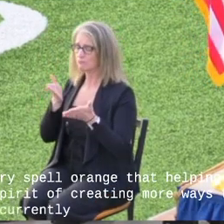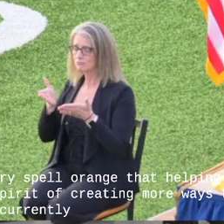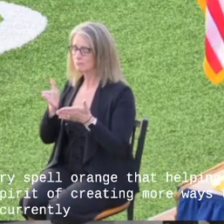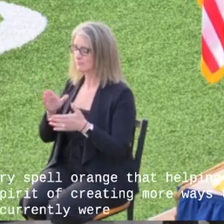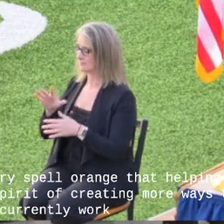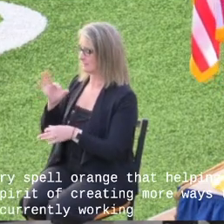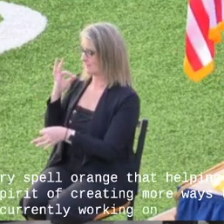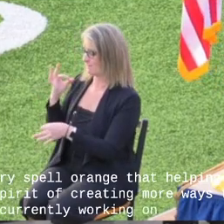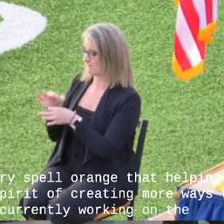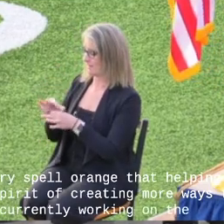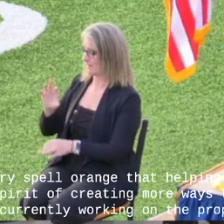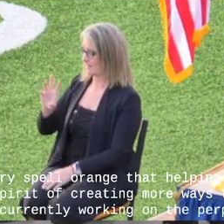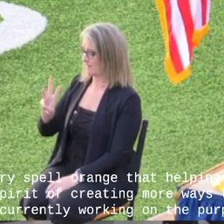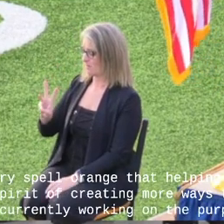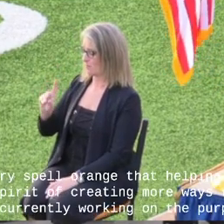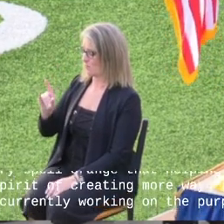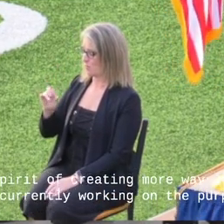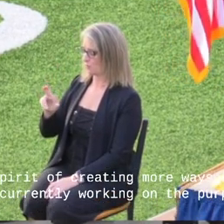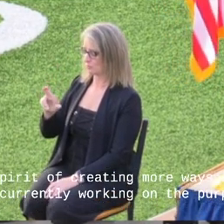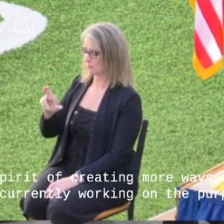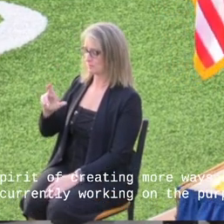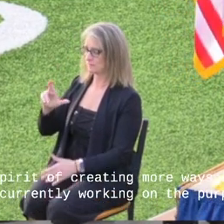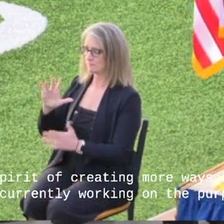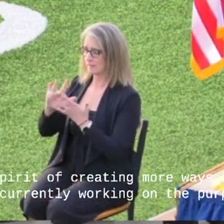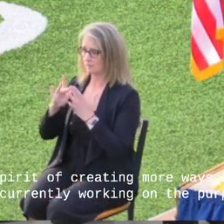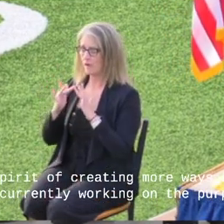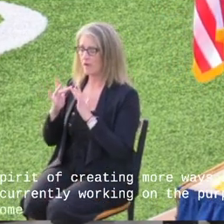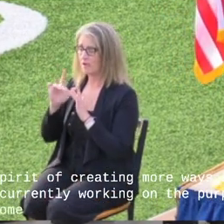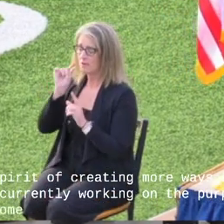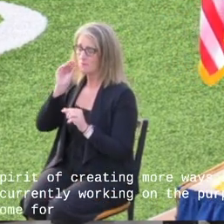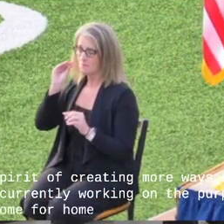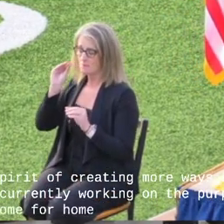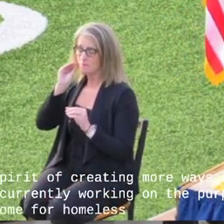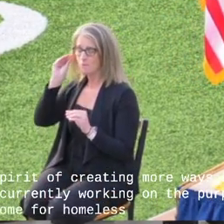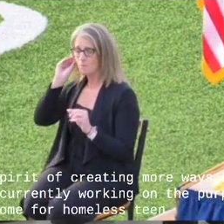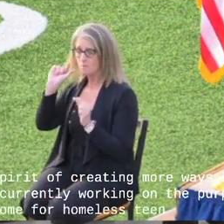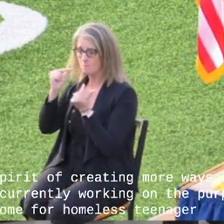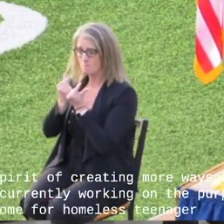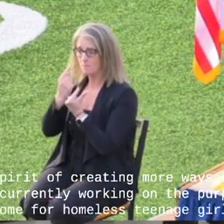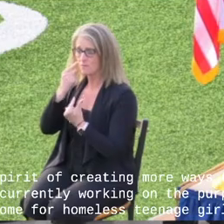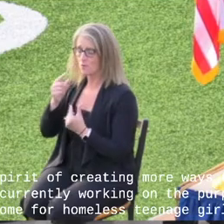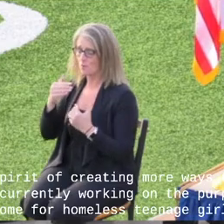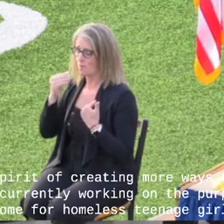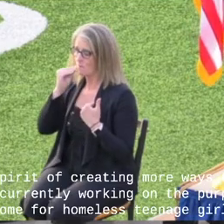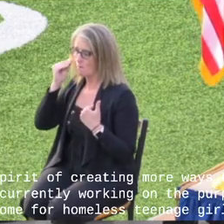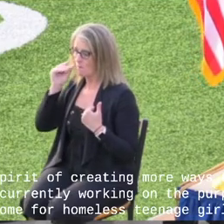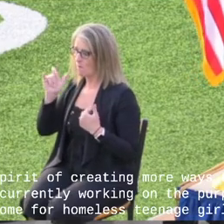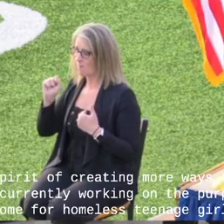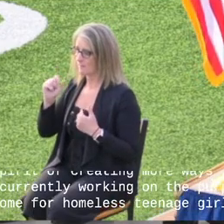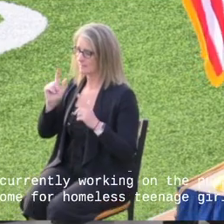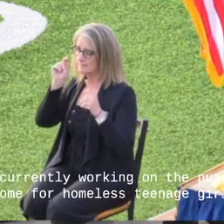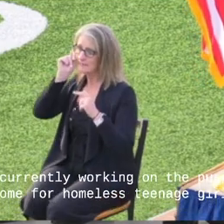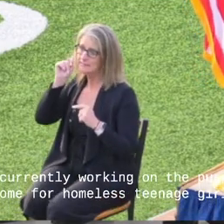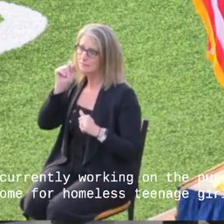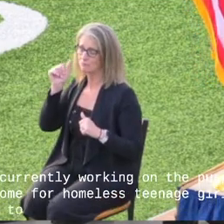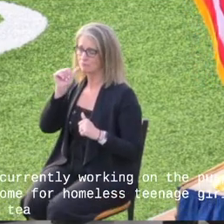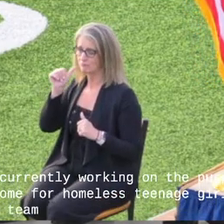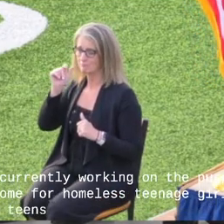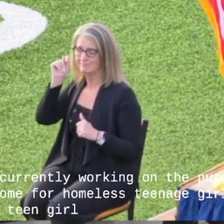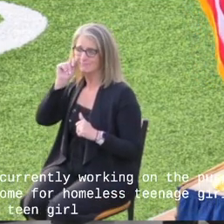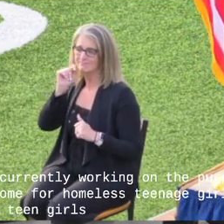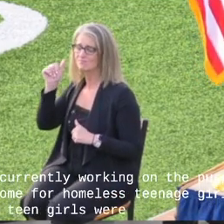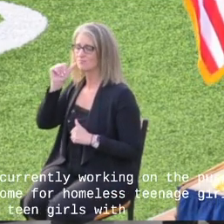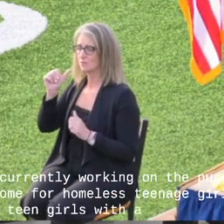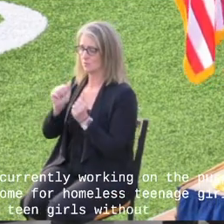currently working on the Purpose House, a group home for homeless teenage girls. The home will serve teen